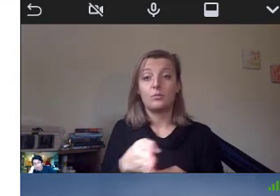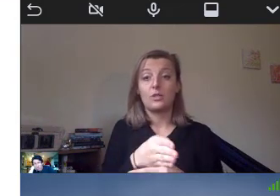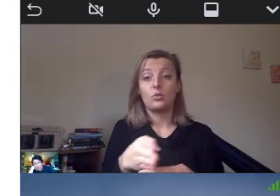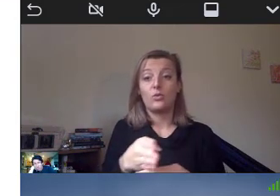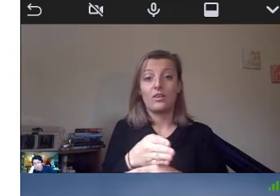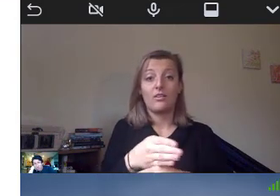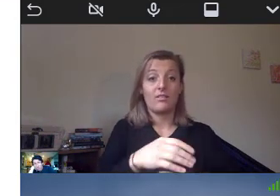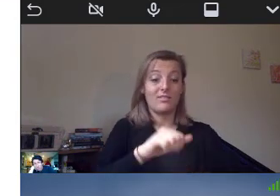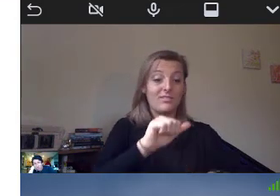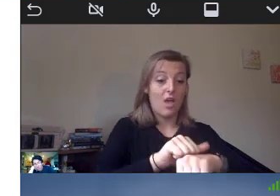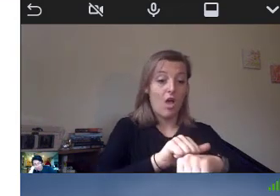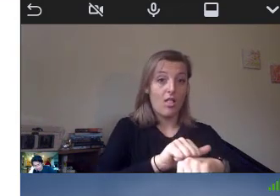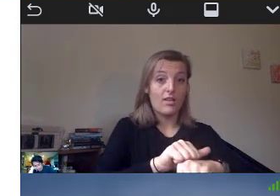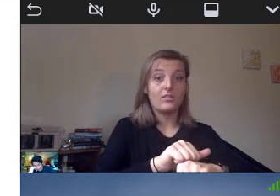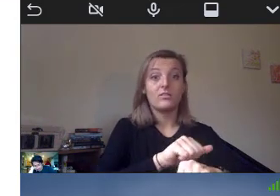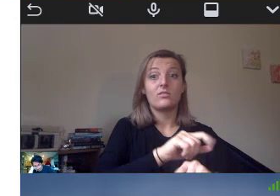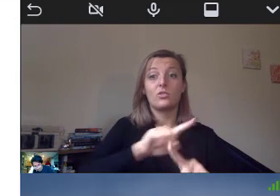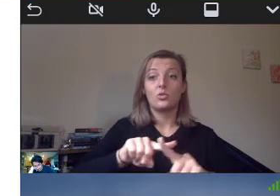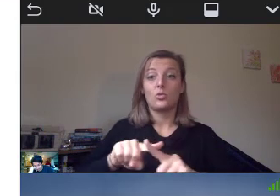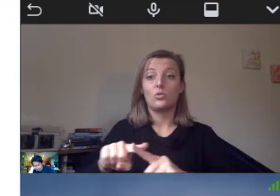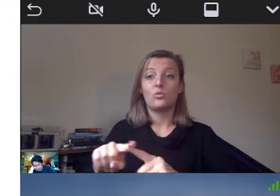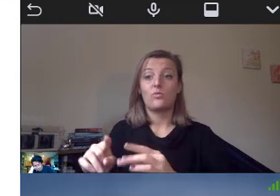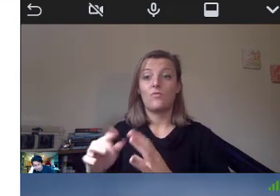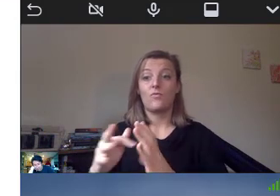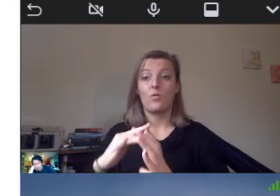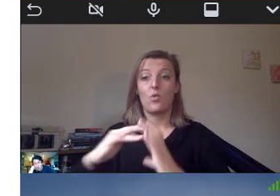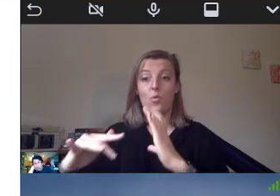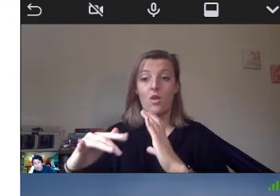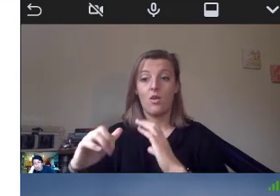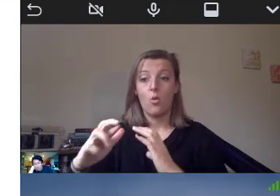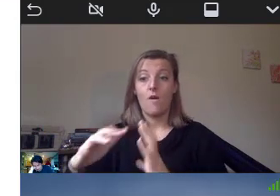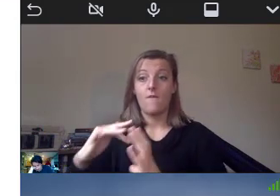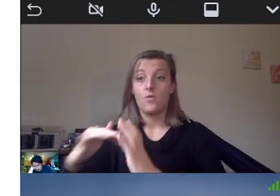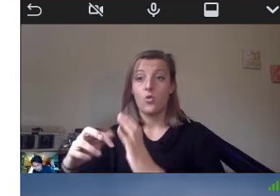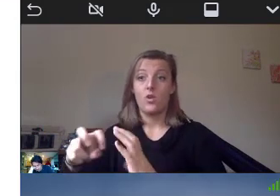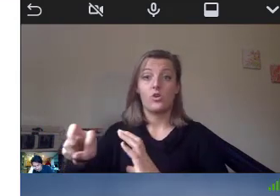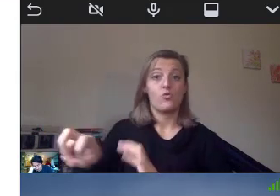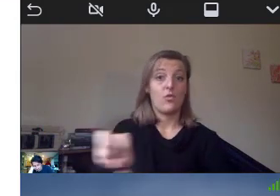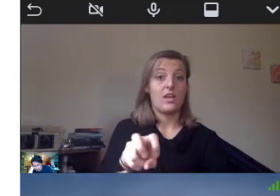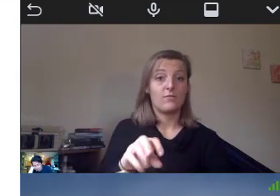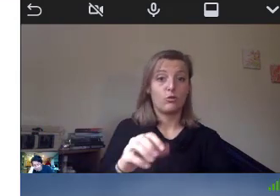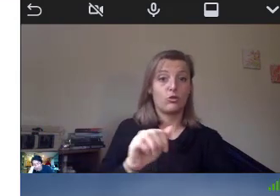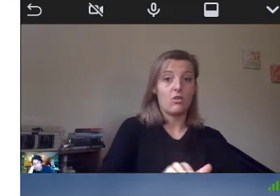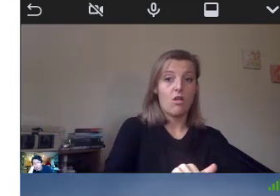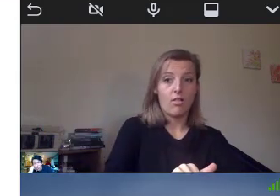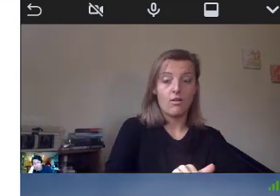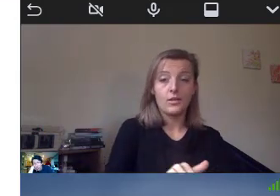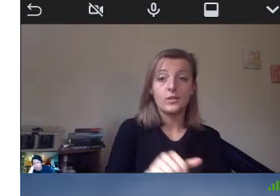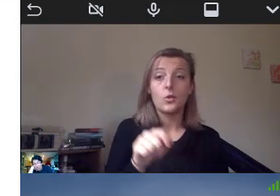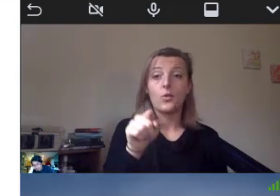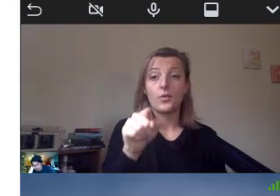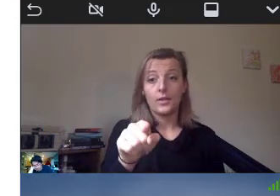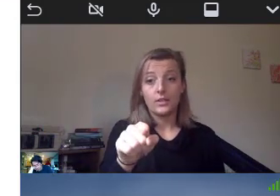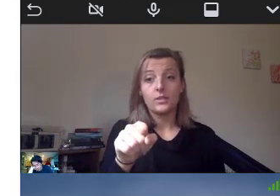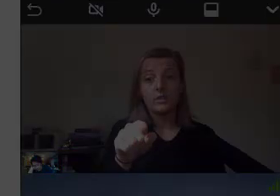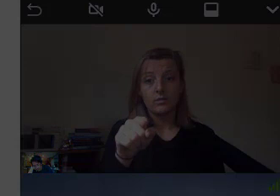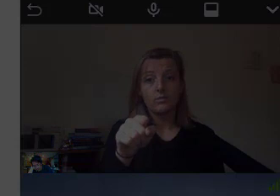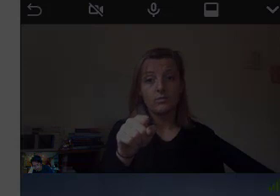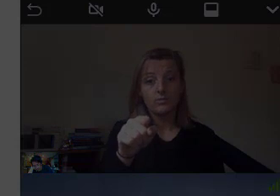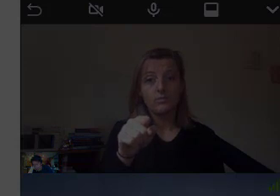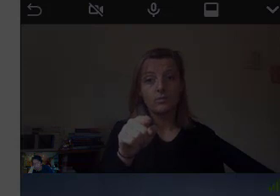We define convection heat transfer by this equation that Q is equal to